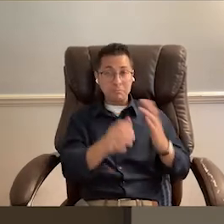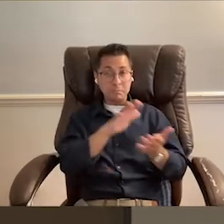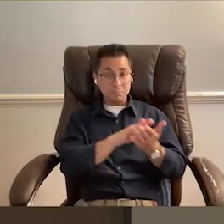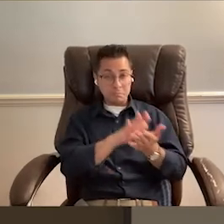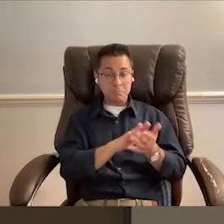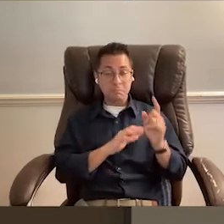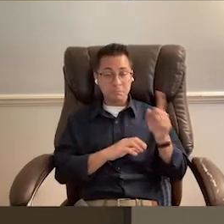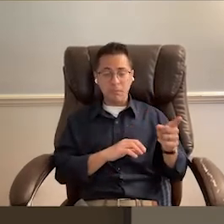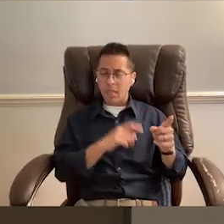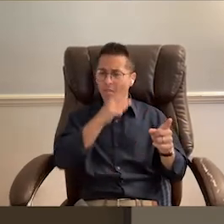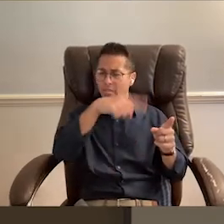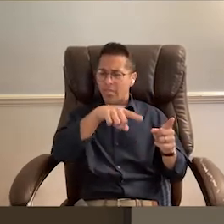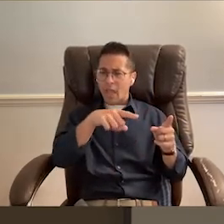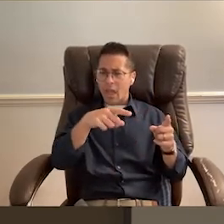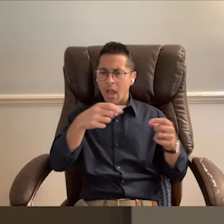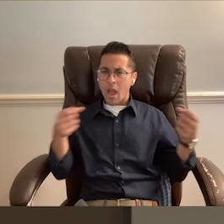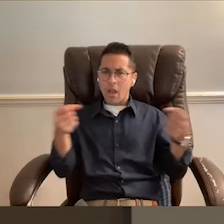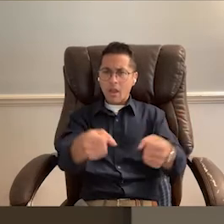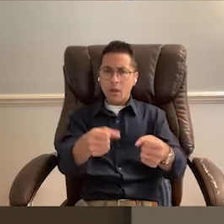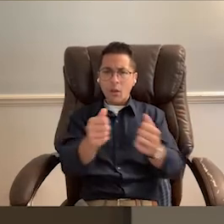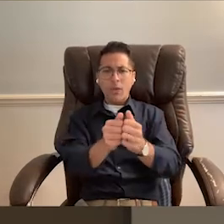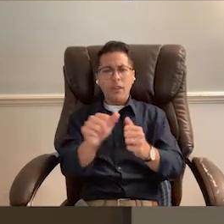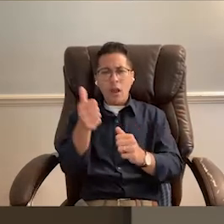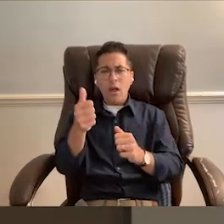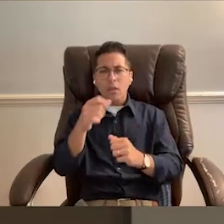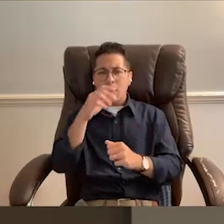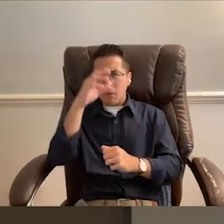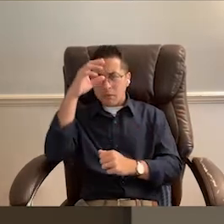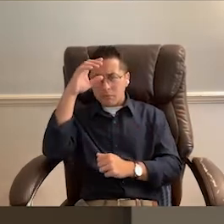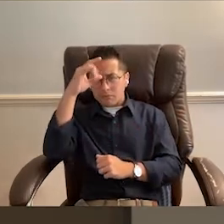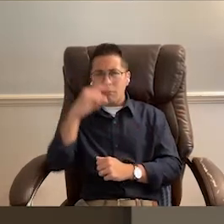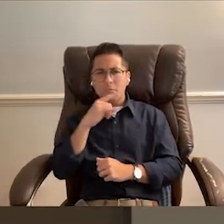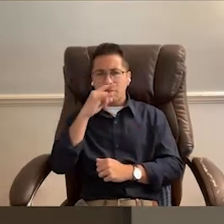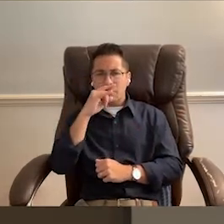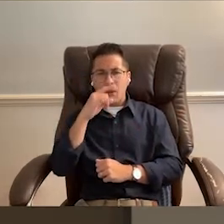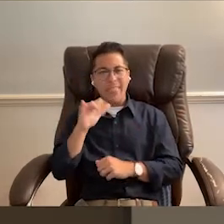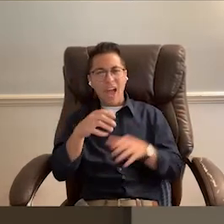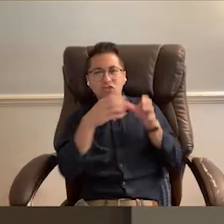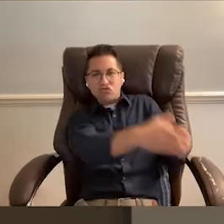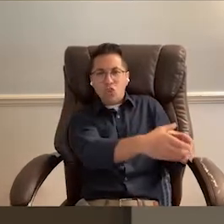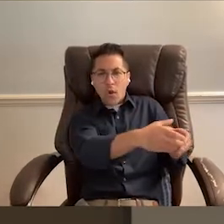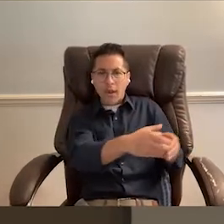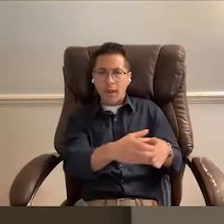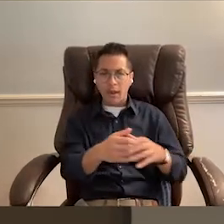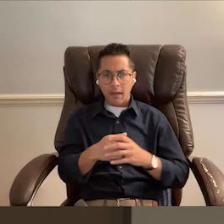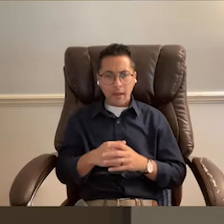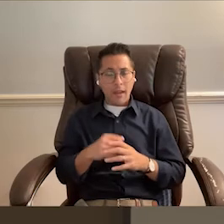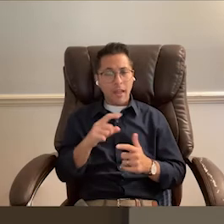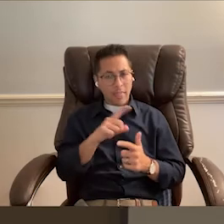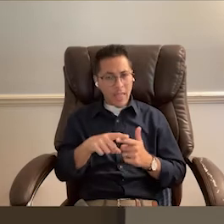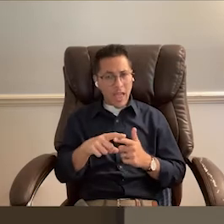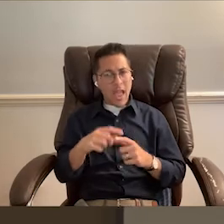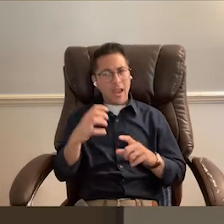the school. While he was Baker Act at the school, they put him with another little boy who